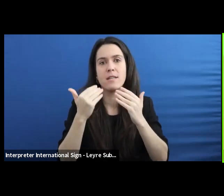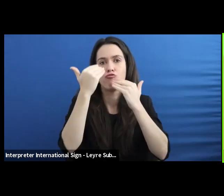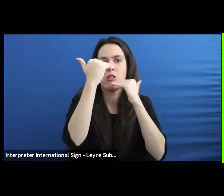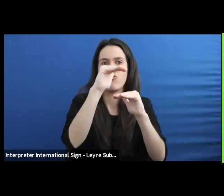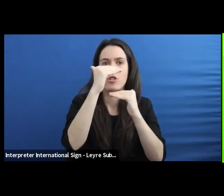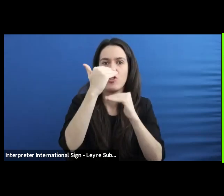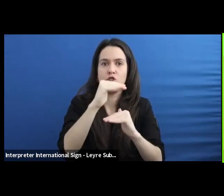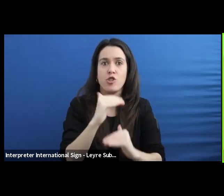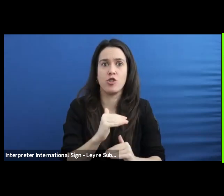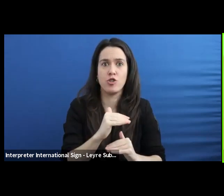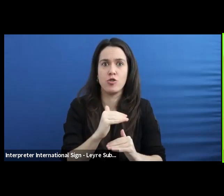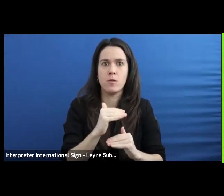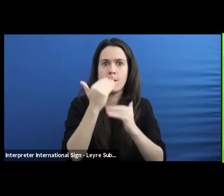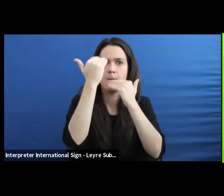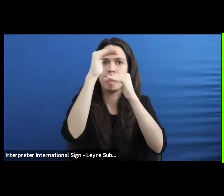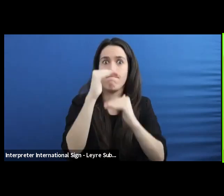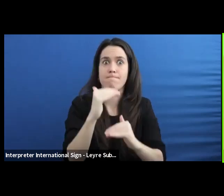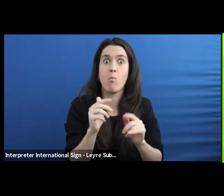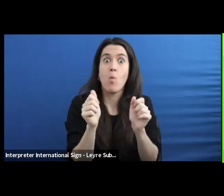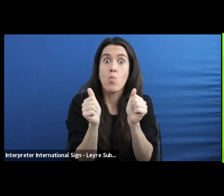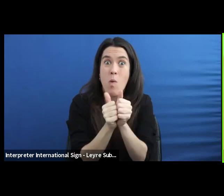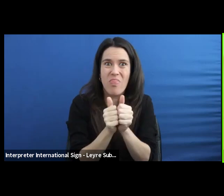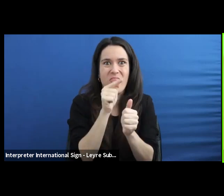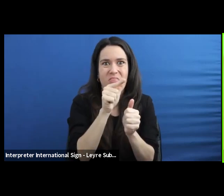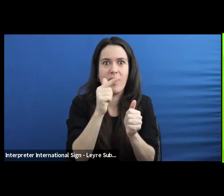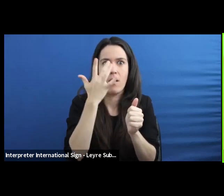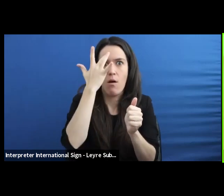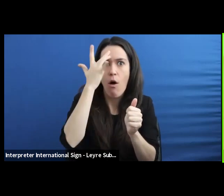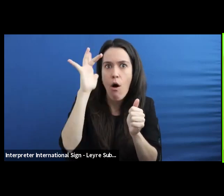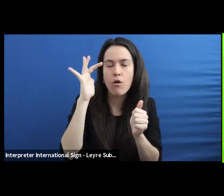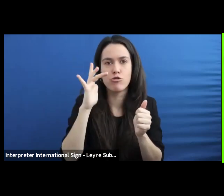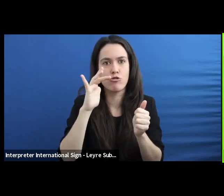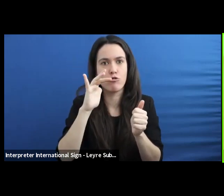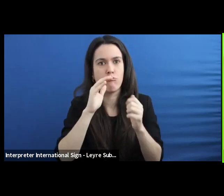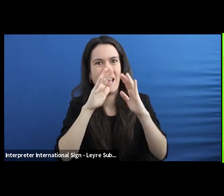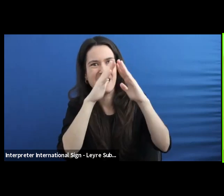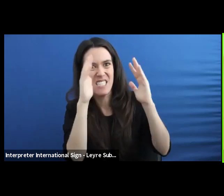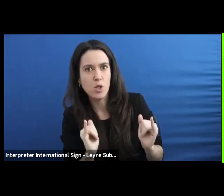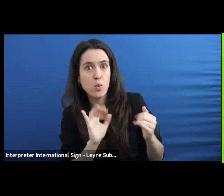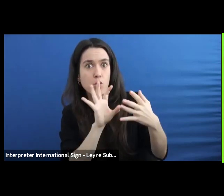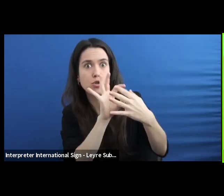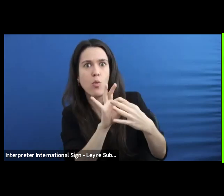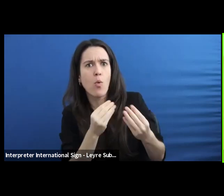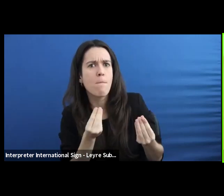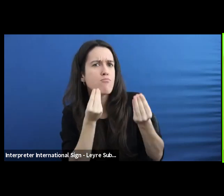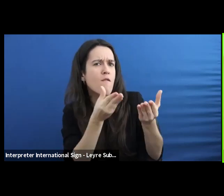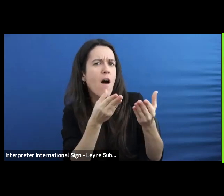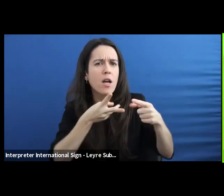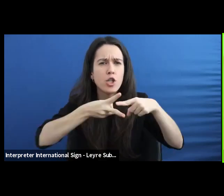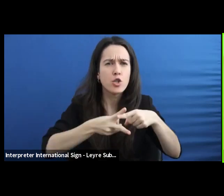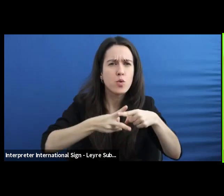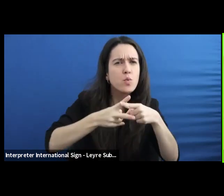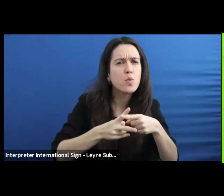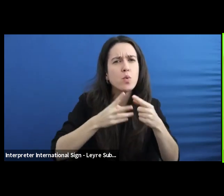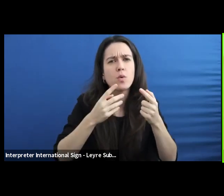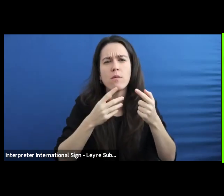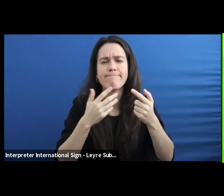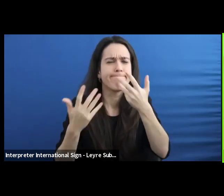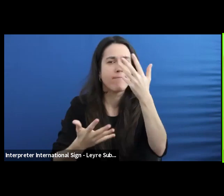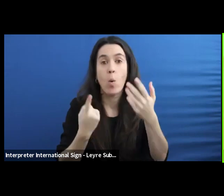artists and cultural institutions. And we provide platforms in order to do so. So let me give you an example.